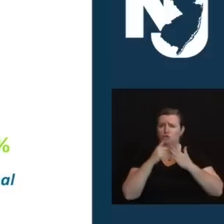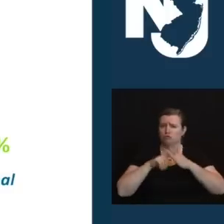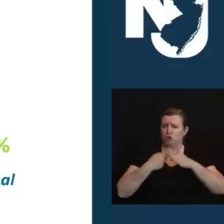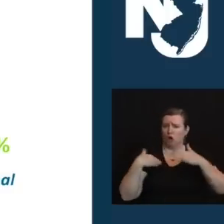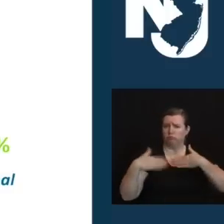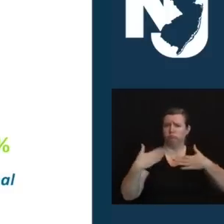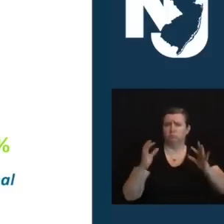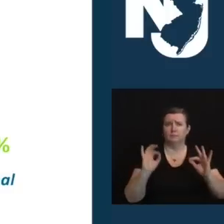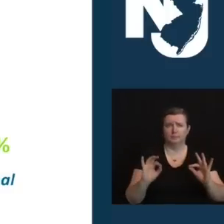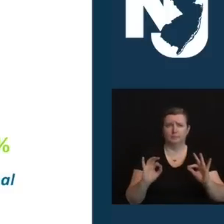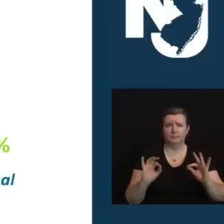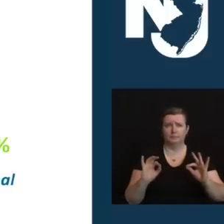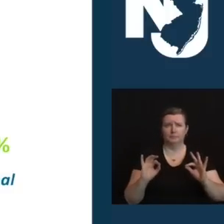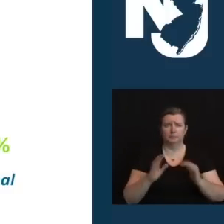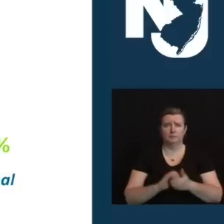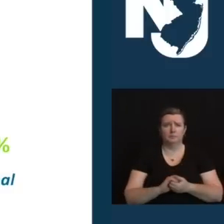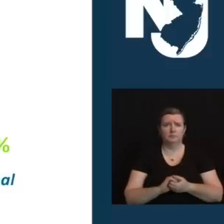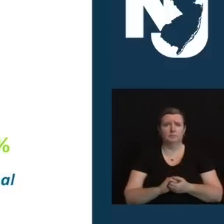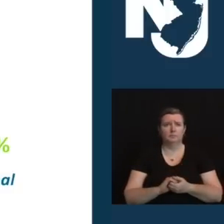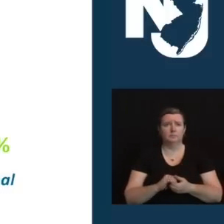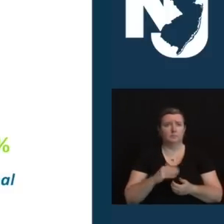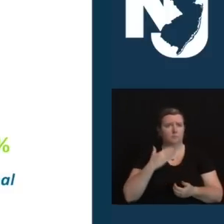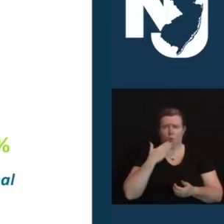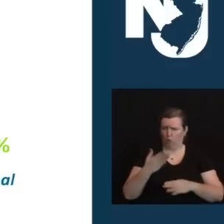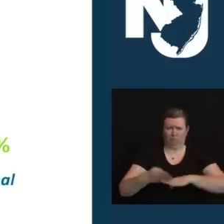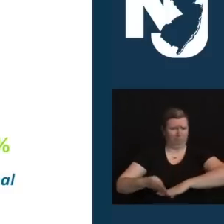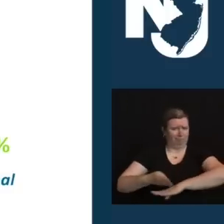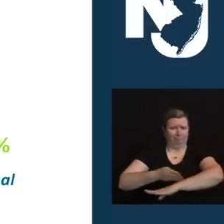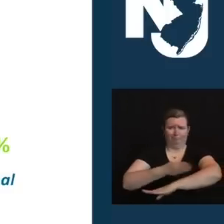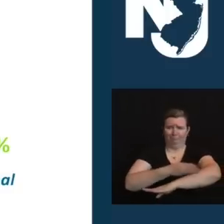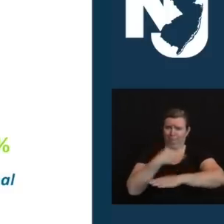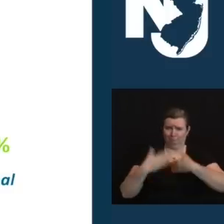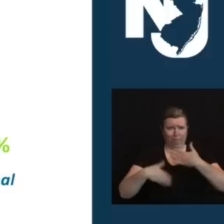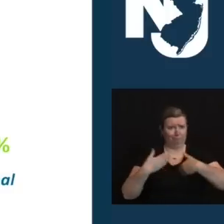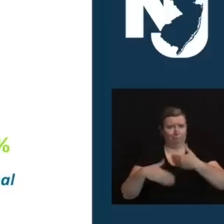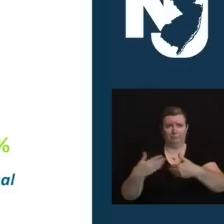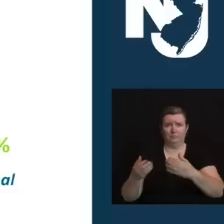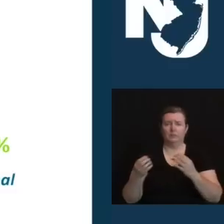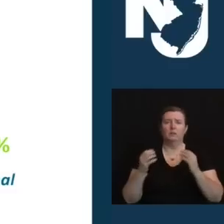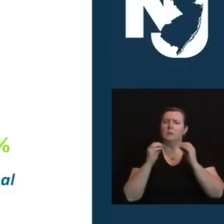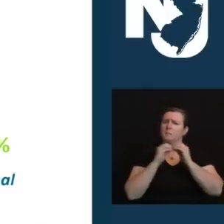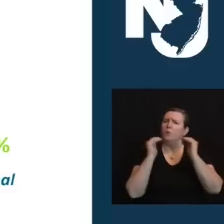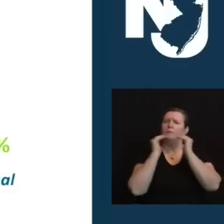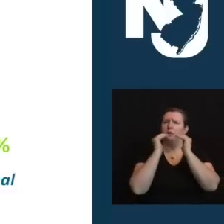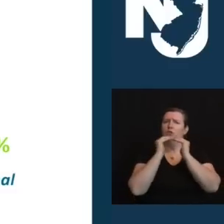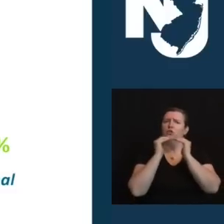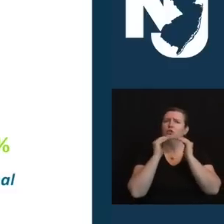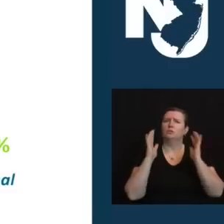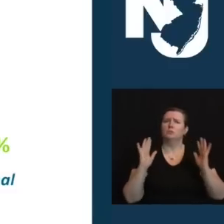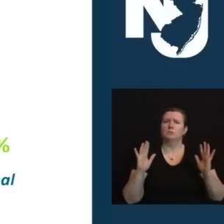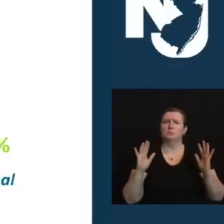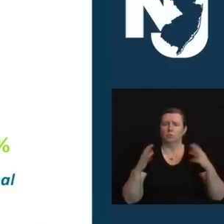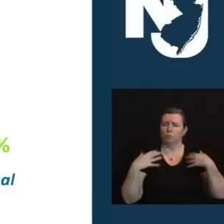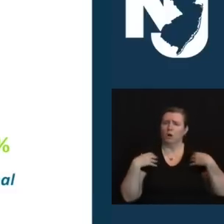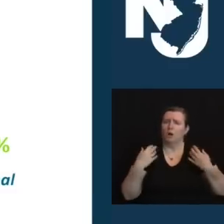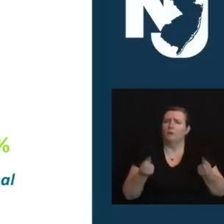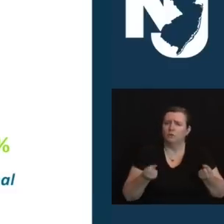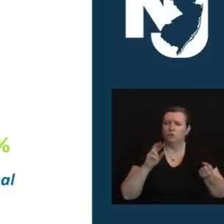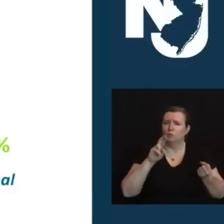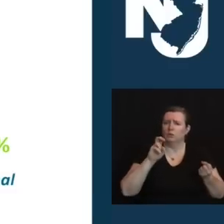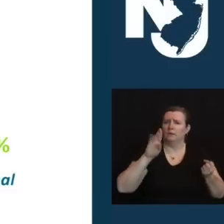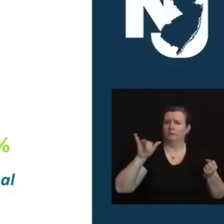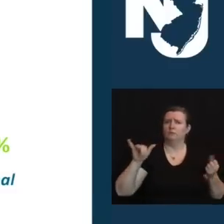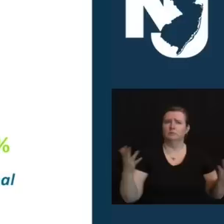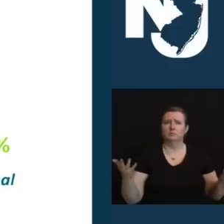weeks, really good, I think, progress towards a more equitable and fair recovery. Just one PSA on this: